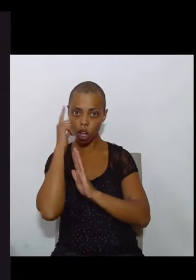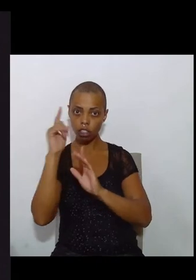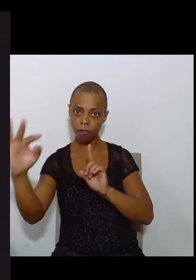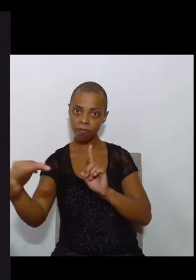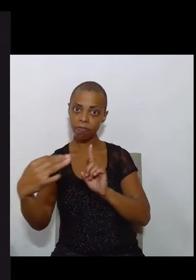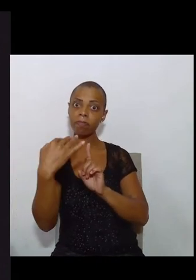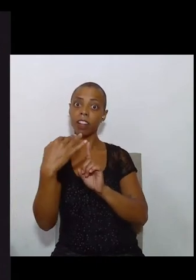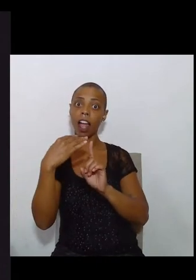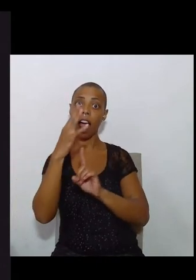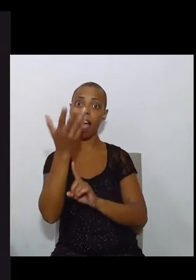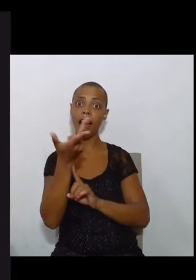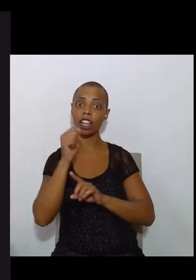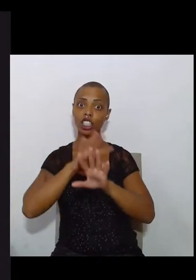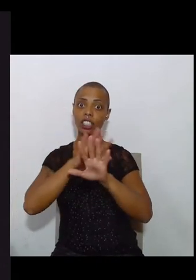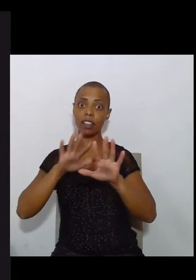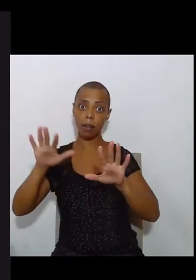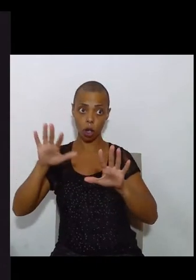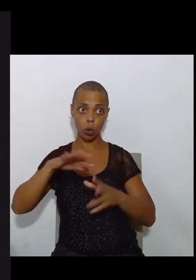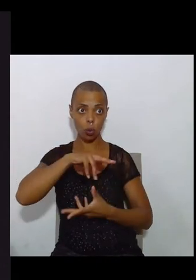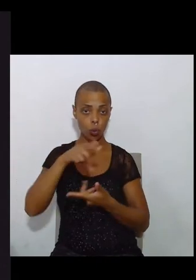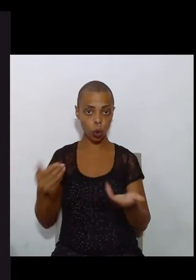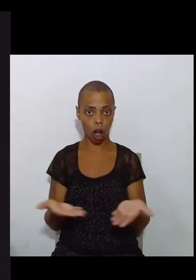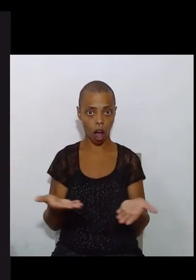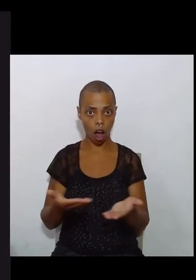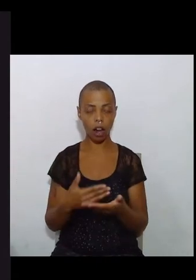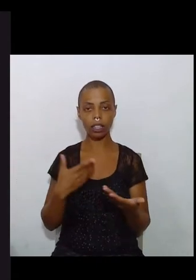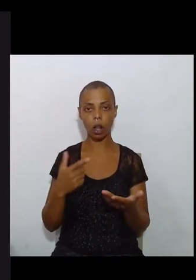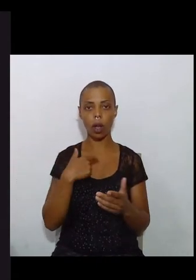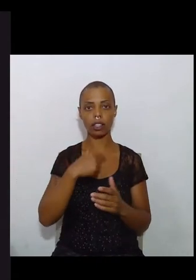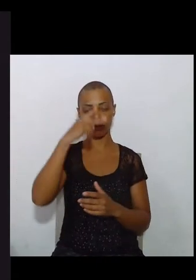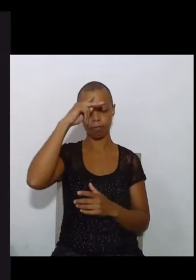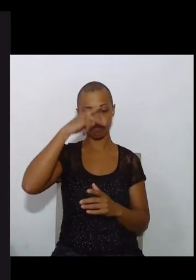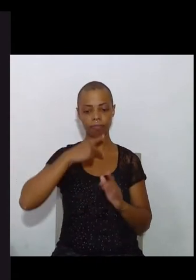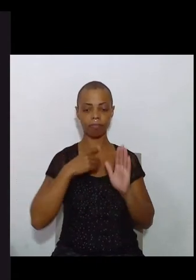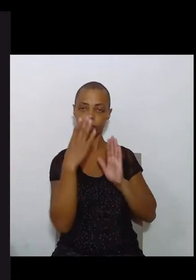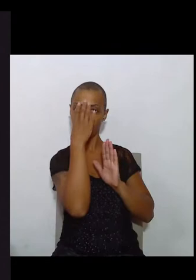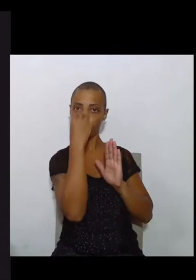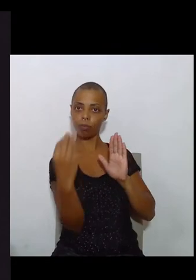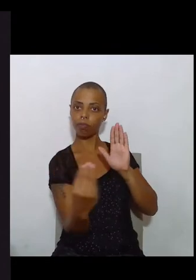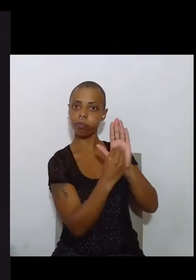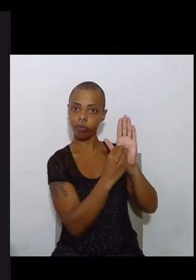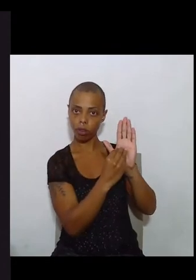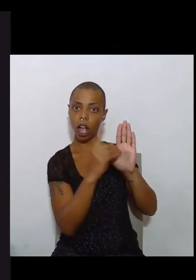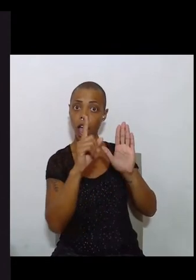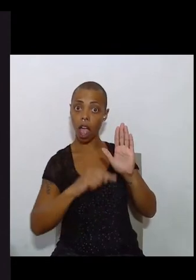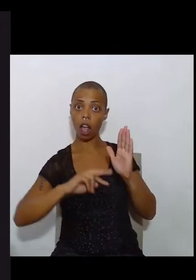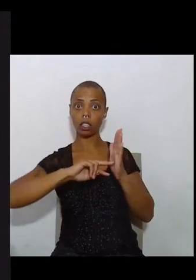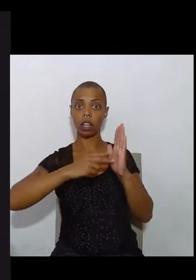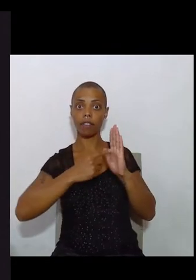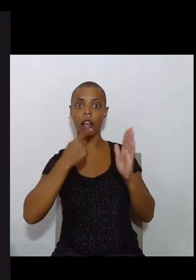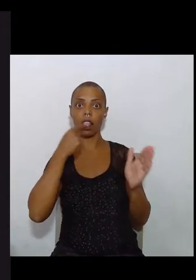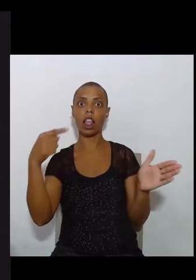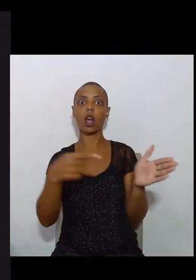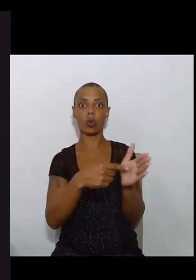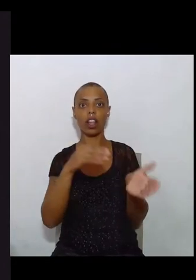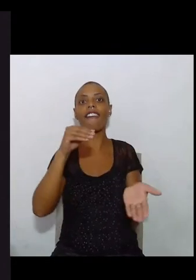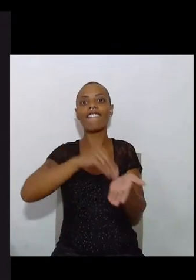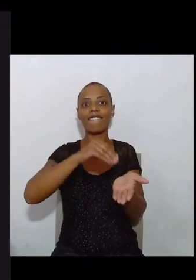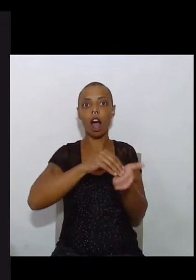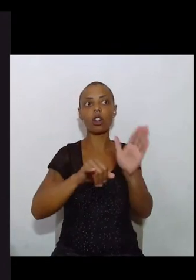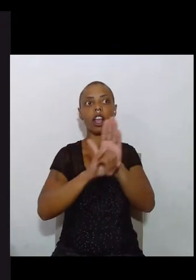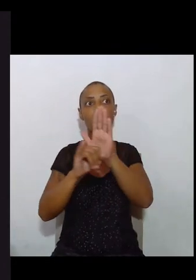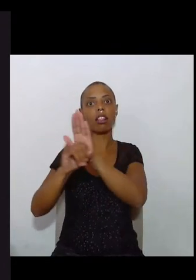for the recognition of dissident identities in Contemporary Art those self-portraits would not only